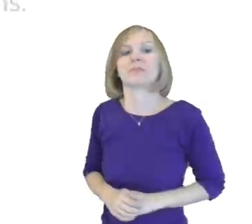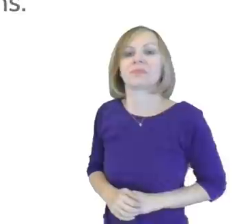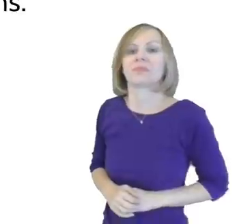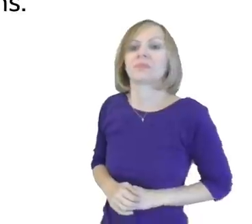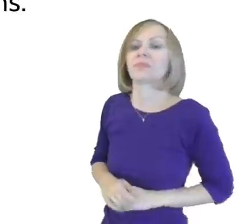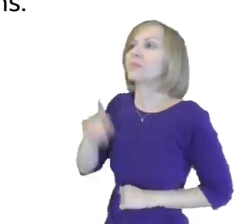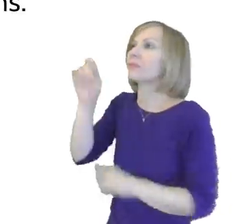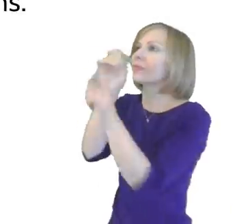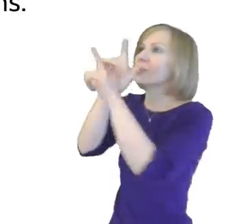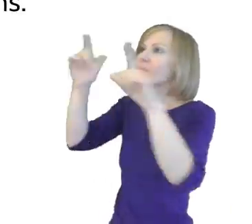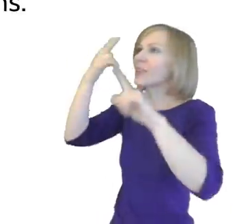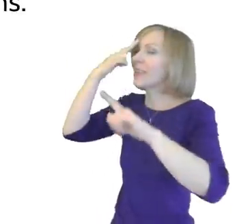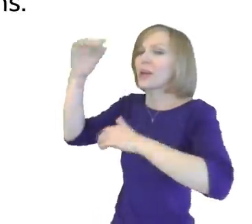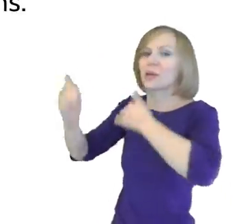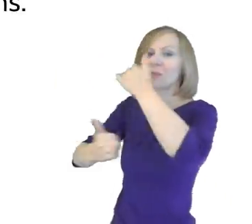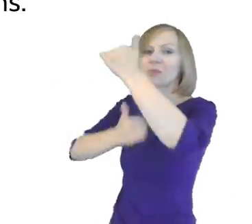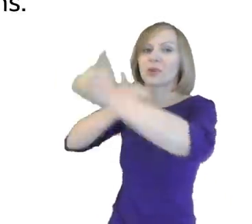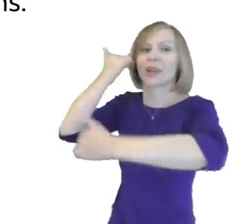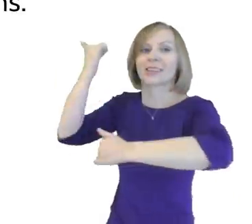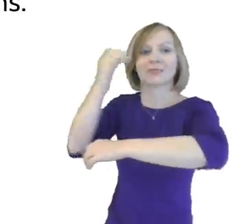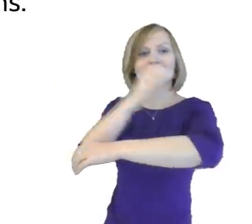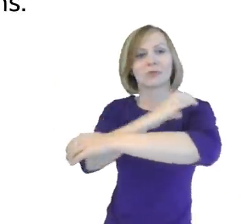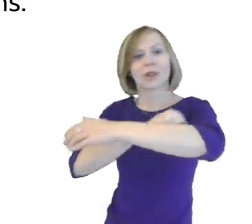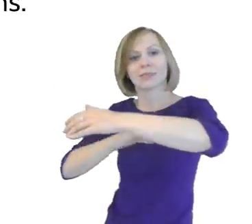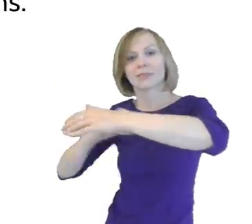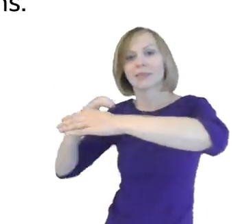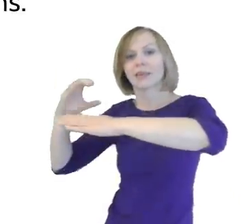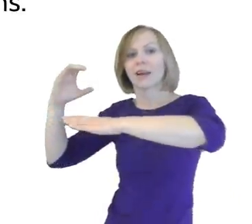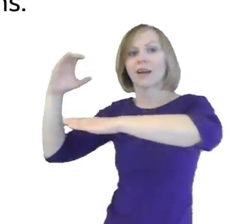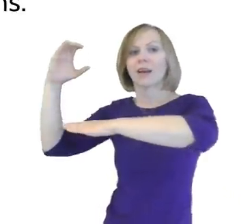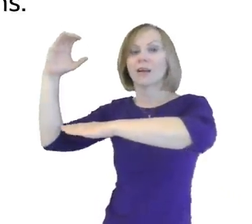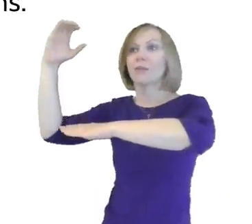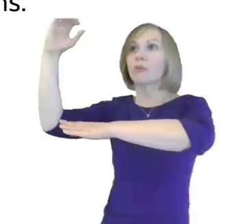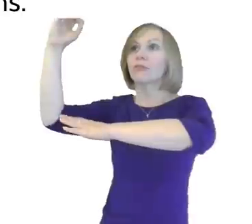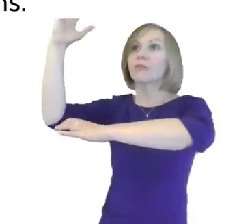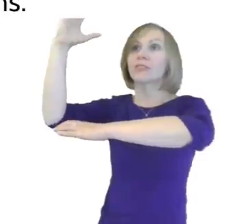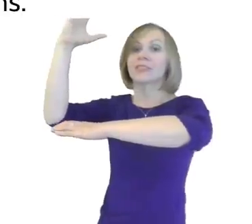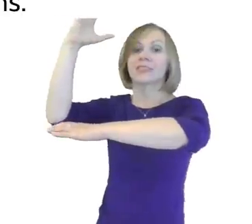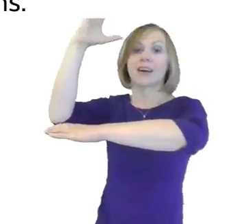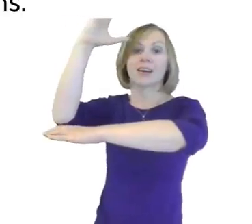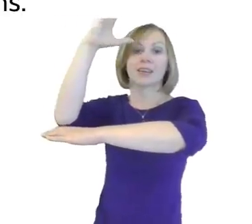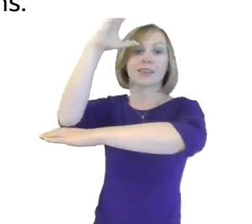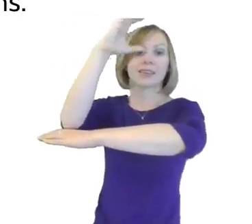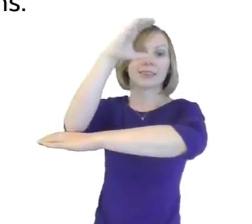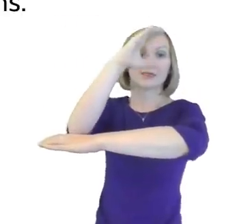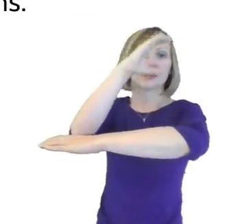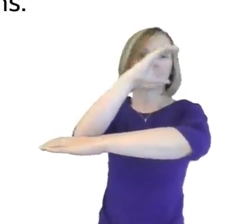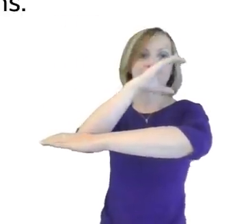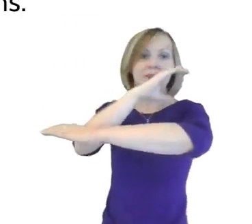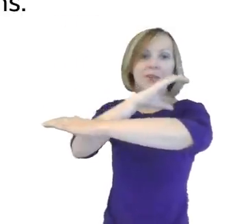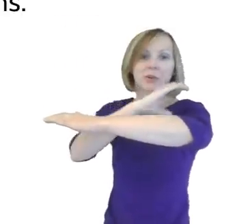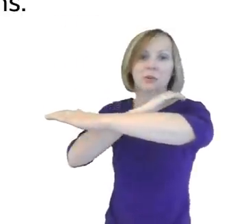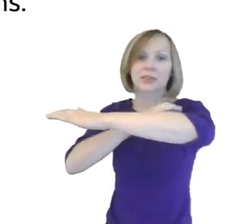forevermore. The Lord's name is praised from the rising up of the sun